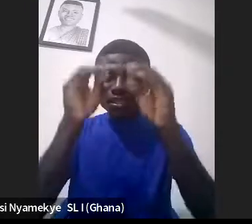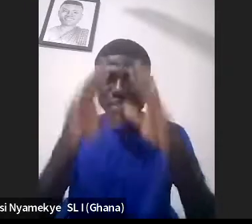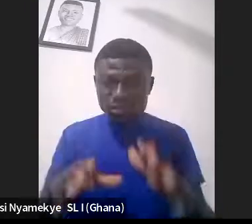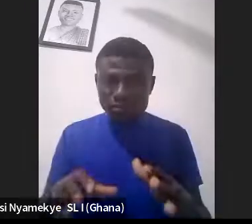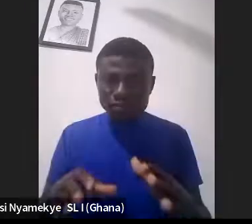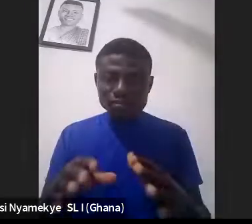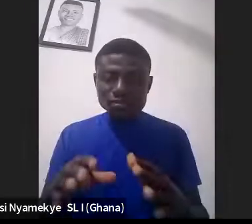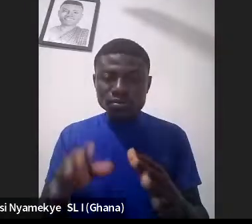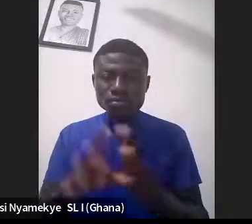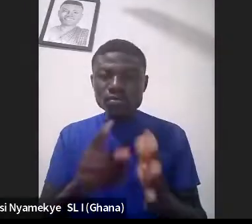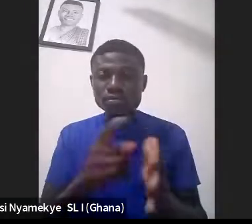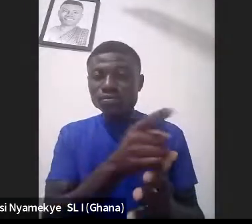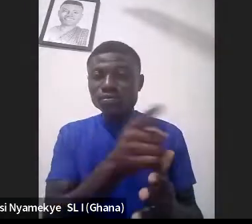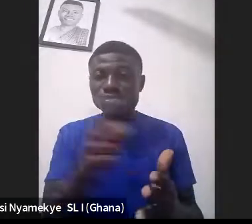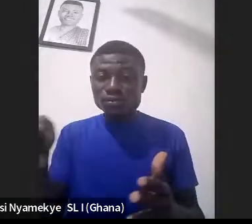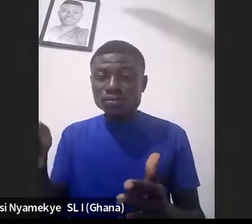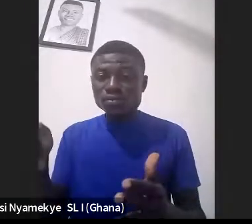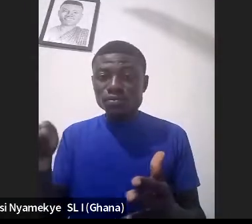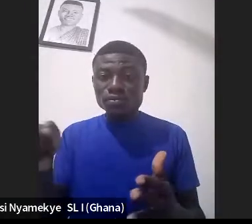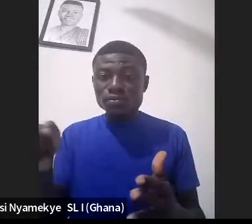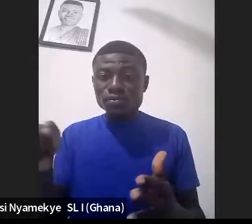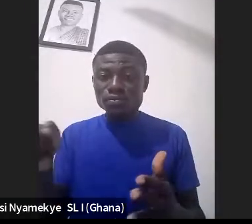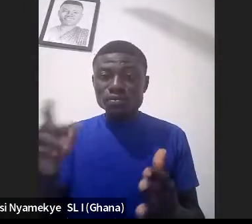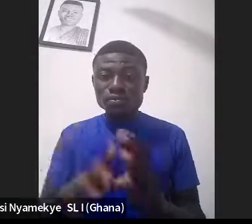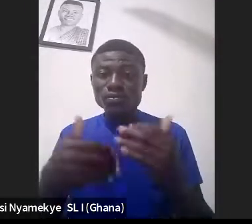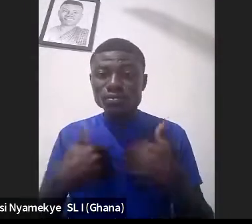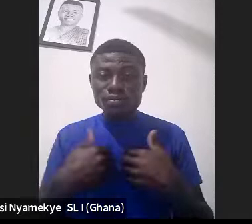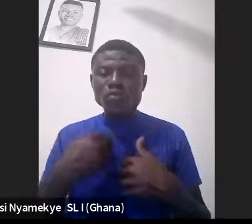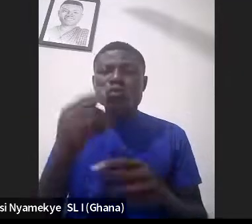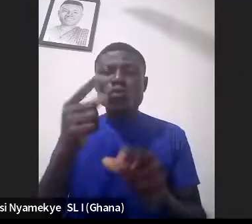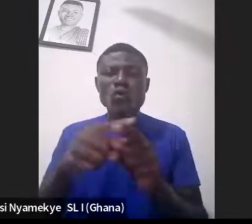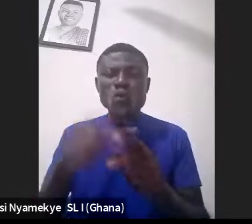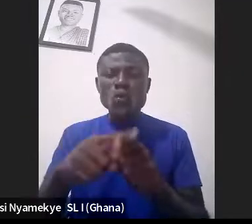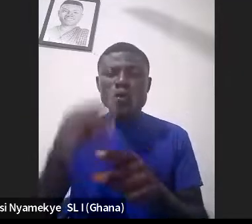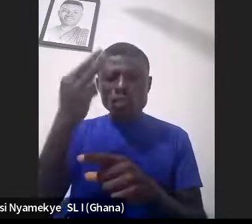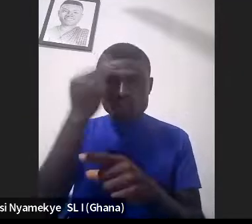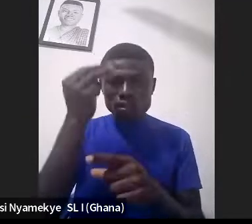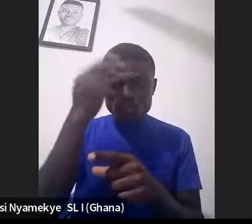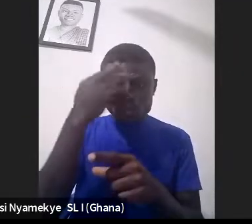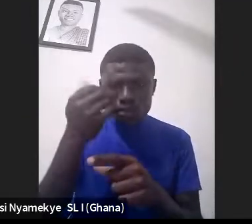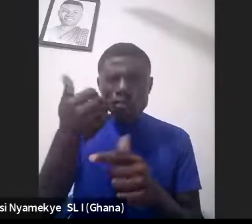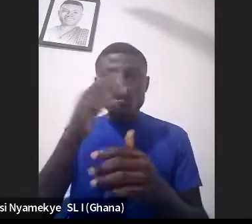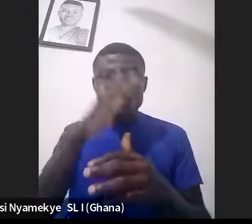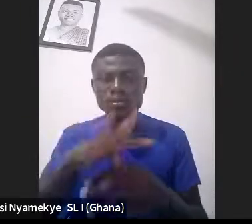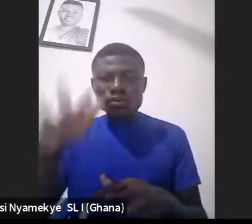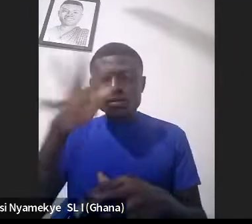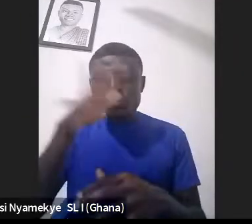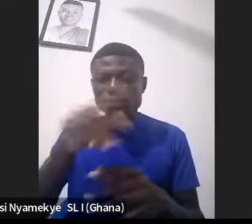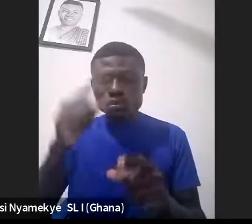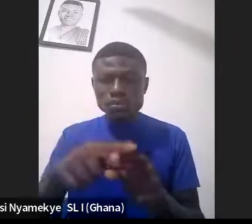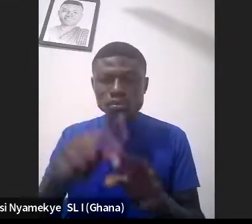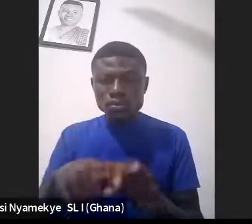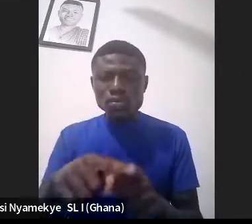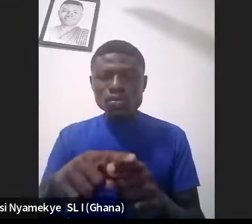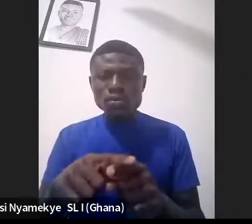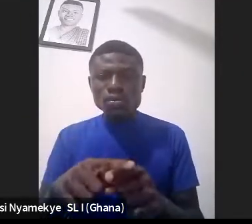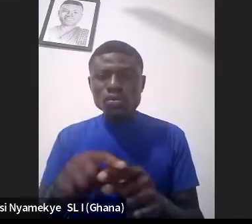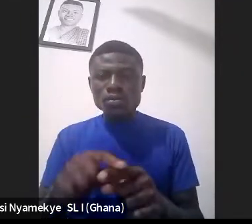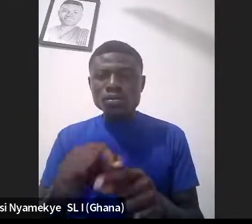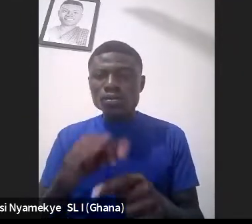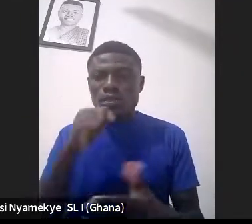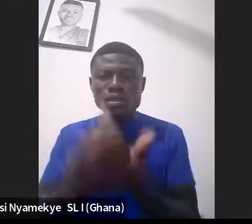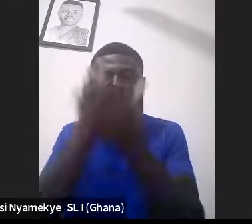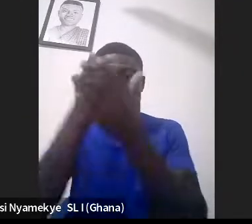you know what, having him memorize 10 random spelling words is really not helpful for him, for